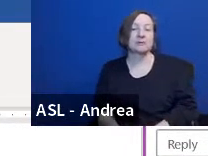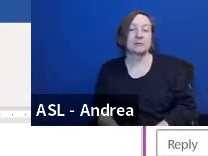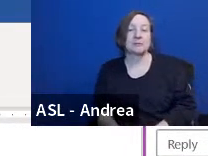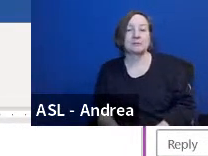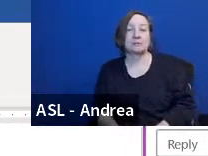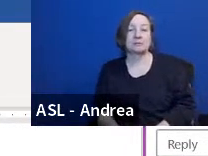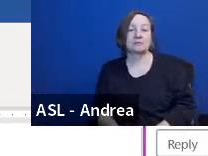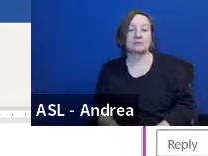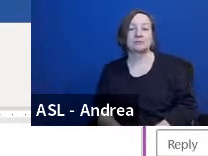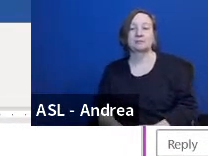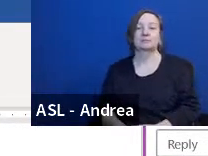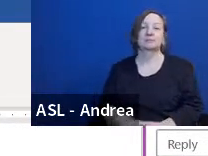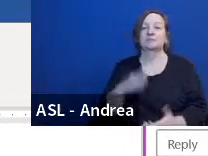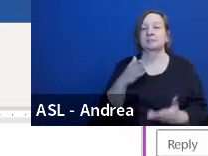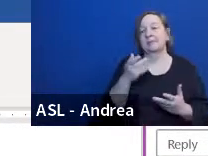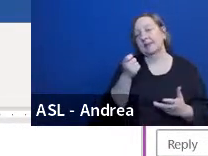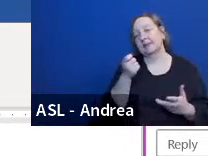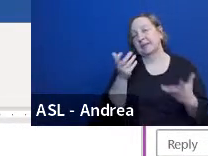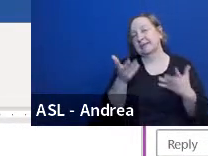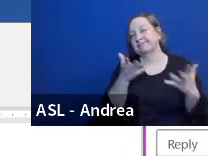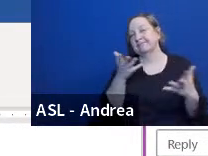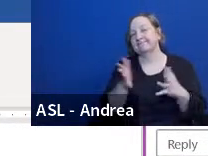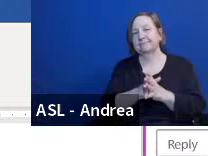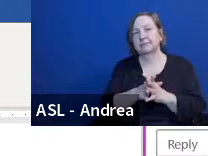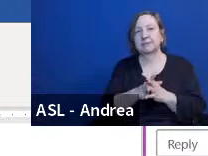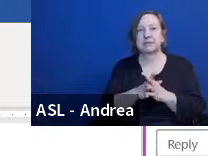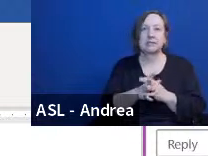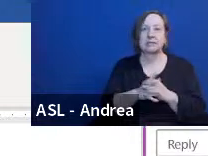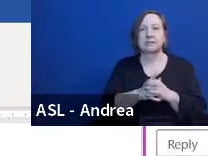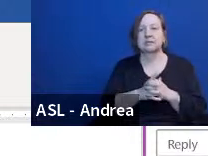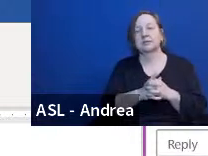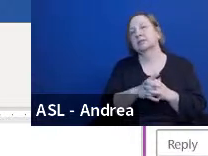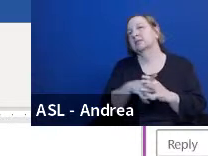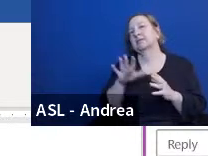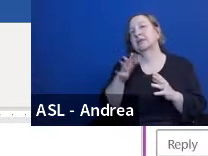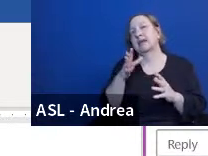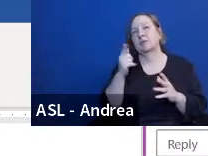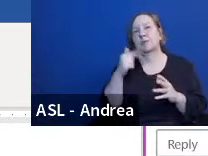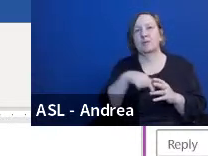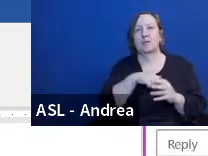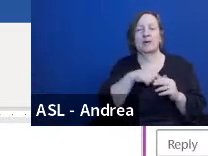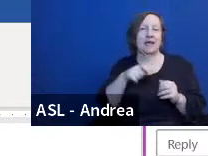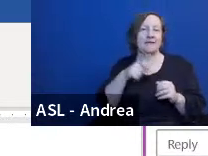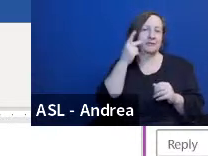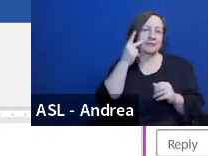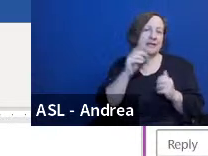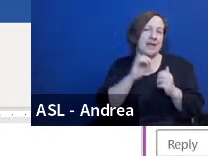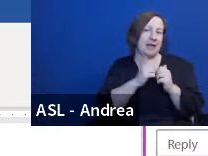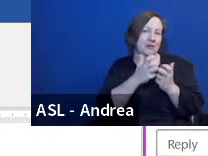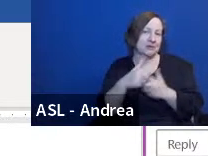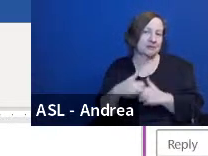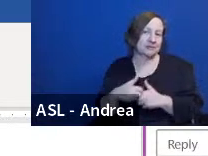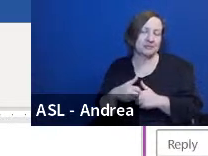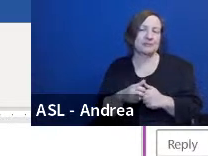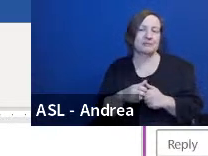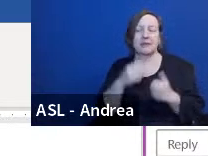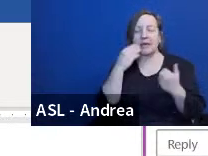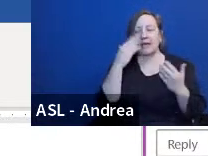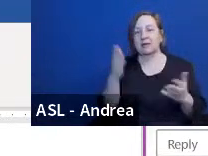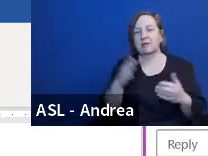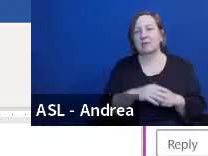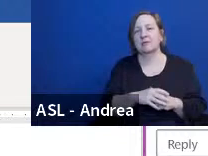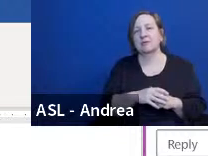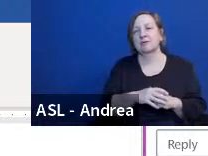Just might be a little, yeah. Well, it's kind of we'd have to see how it turns out, and I don't know. But